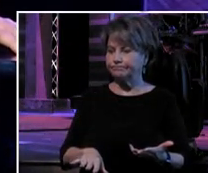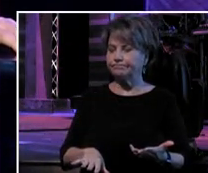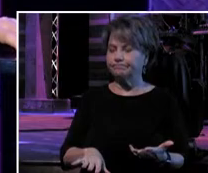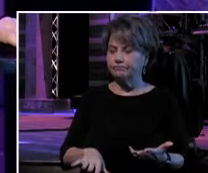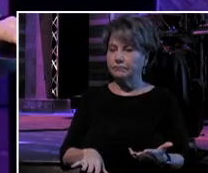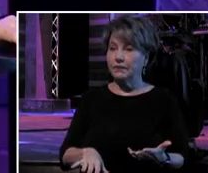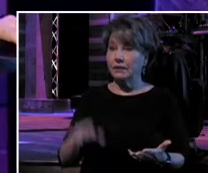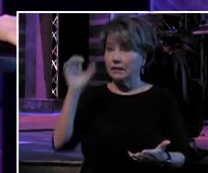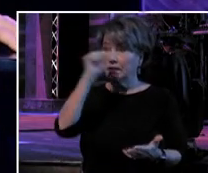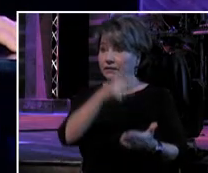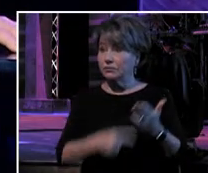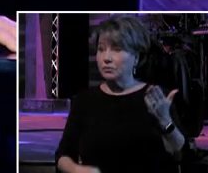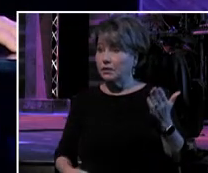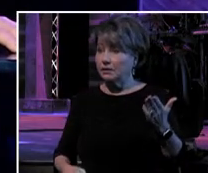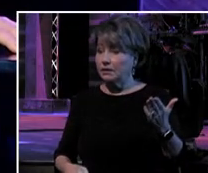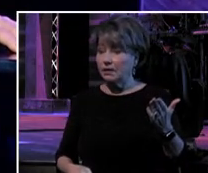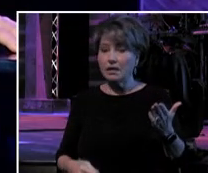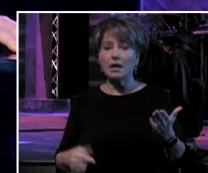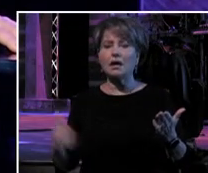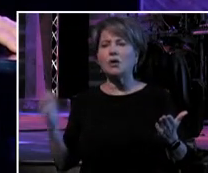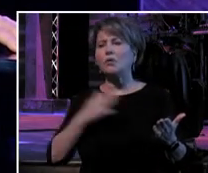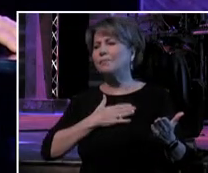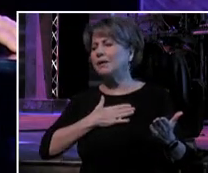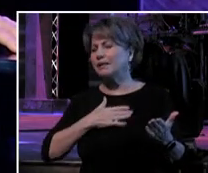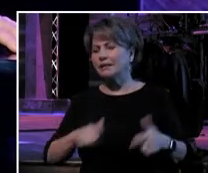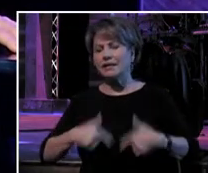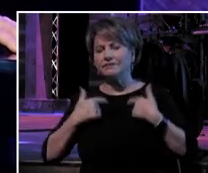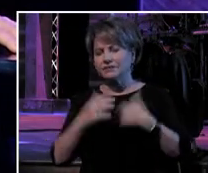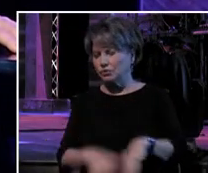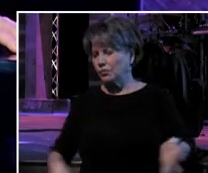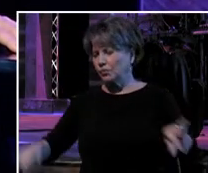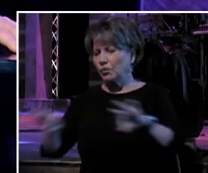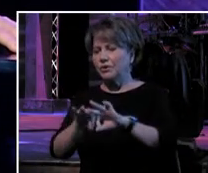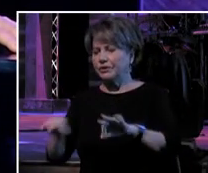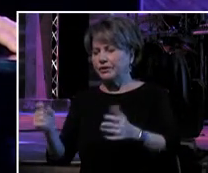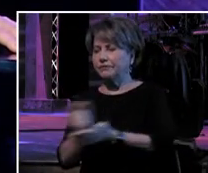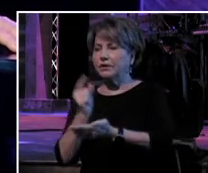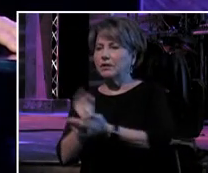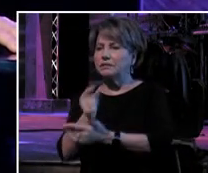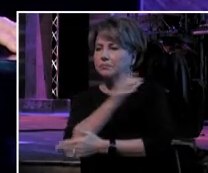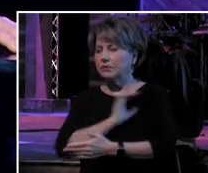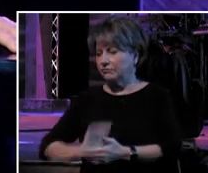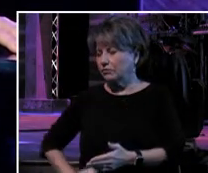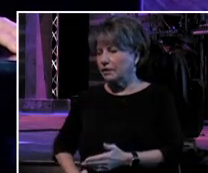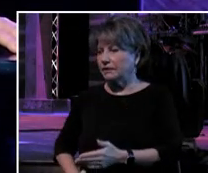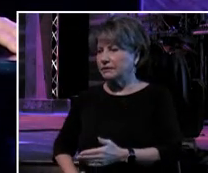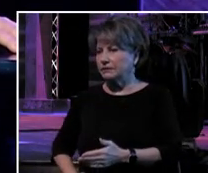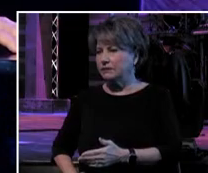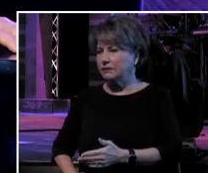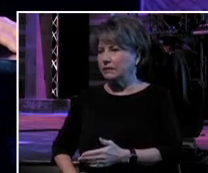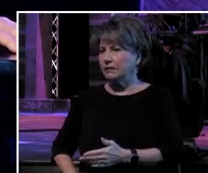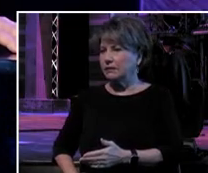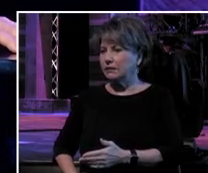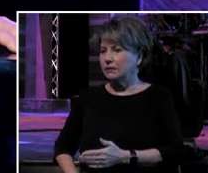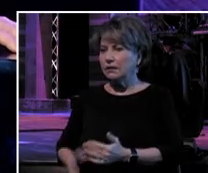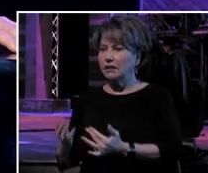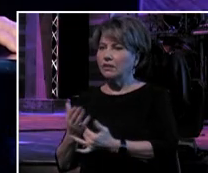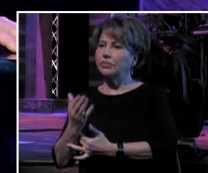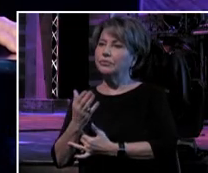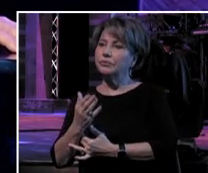what? They counted their lives worthy of the gospel of Jesus Christ. This is not the American